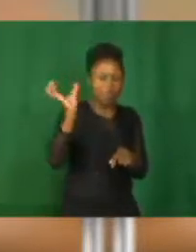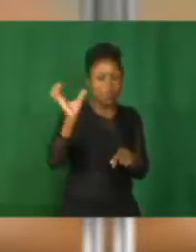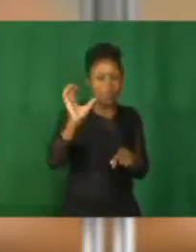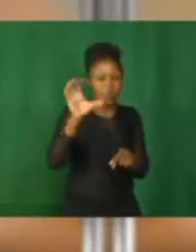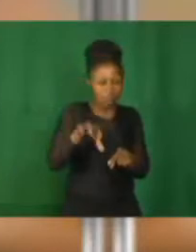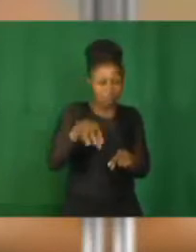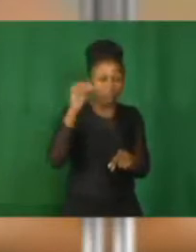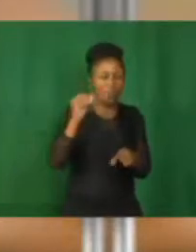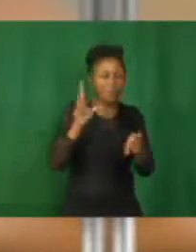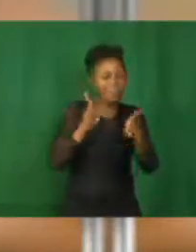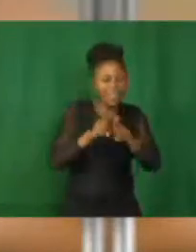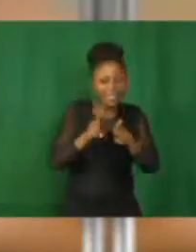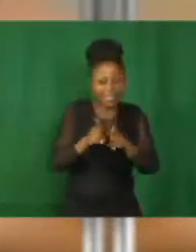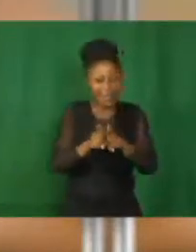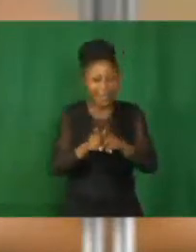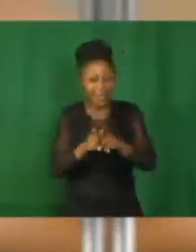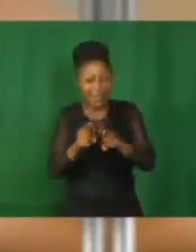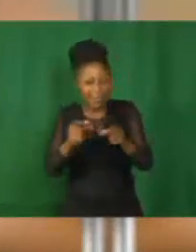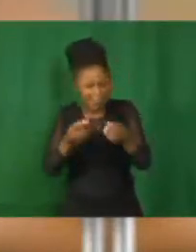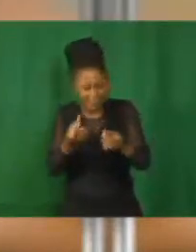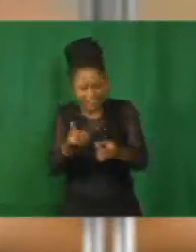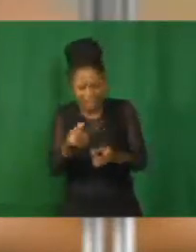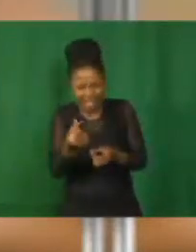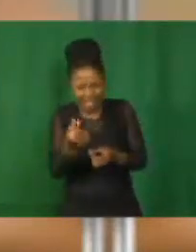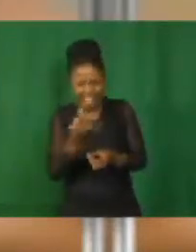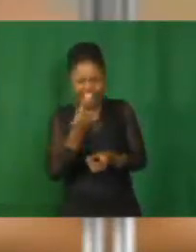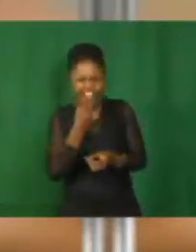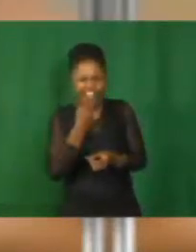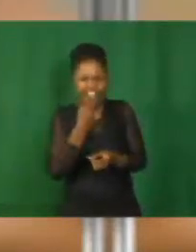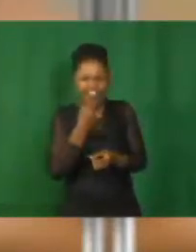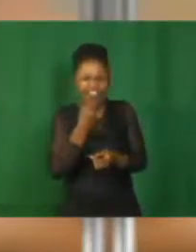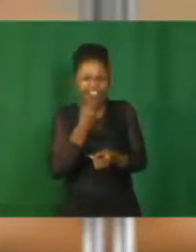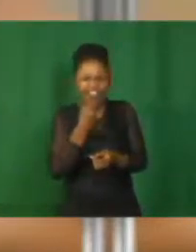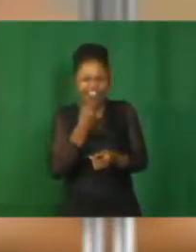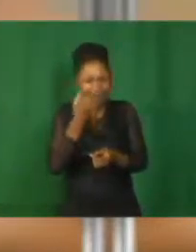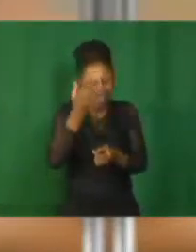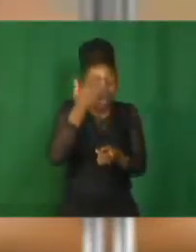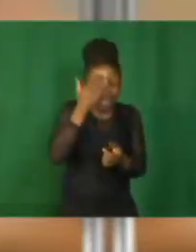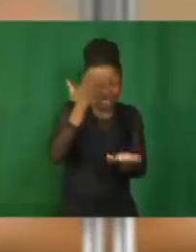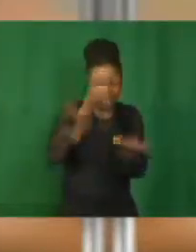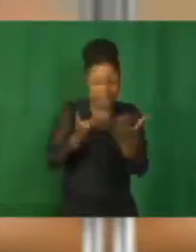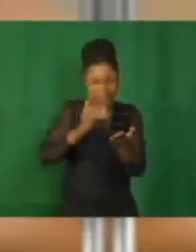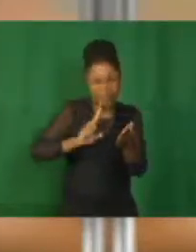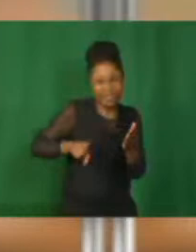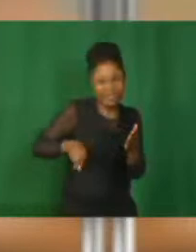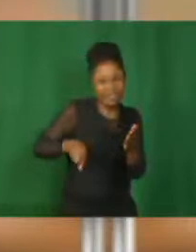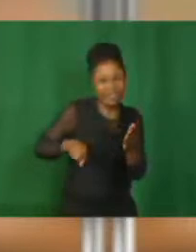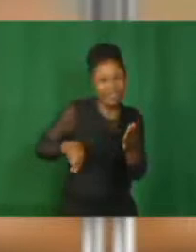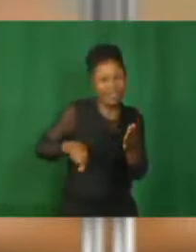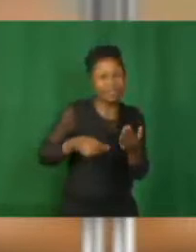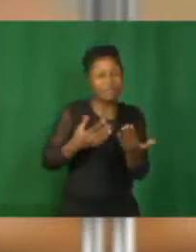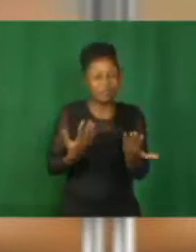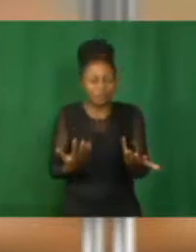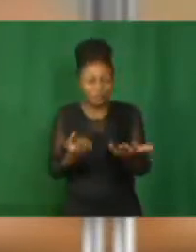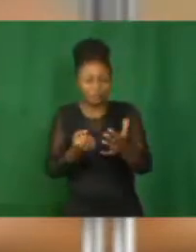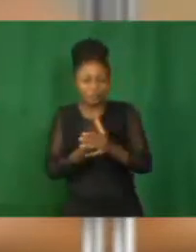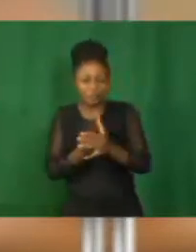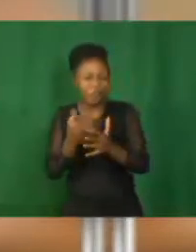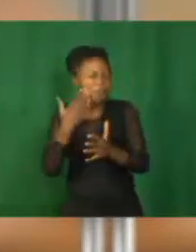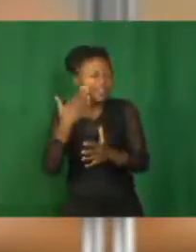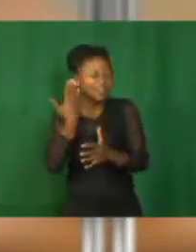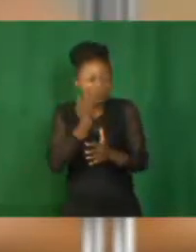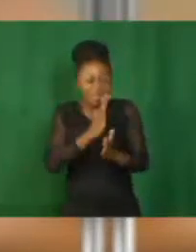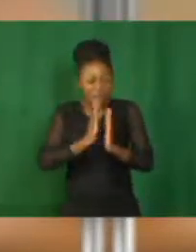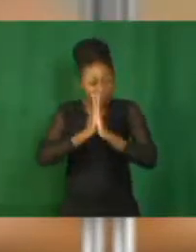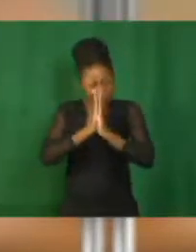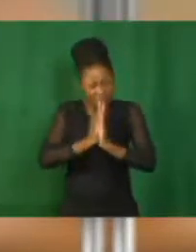or a tail? I choose tail. So yeah, that's casting lots. And then after they prayed and they casted the lots, what